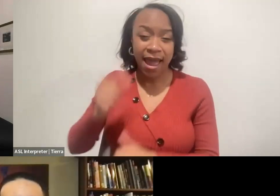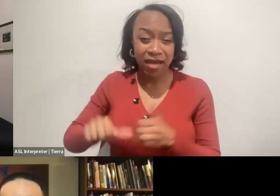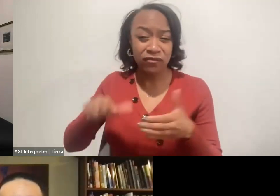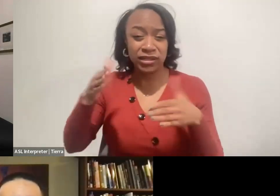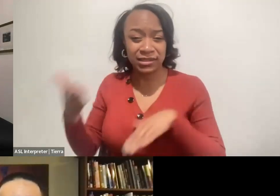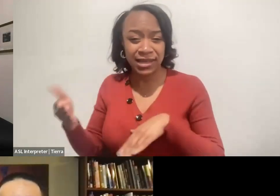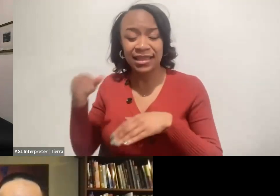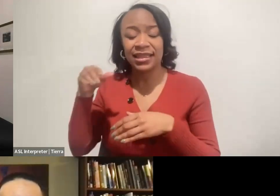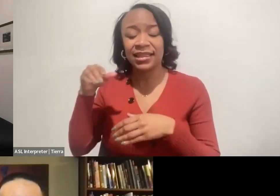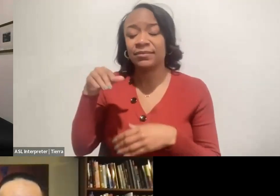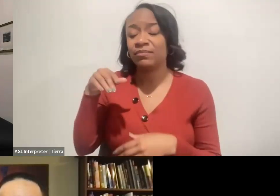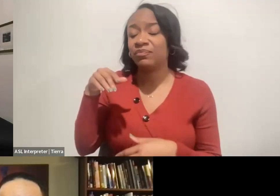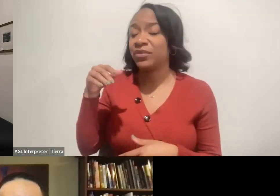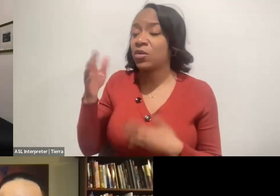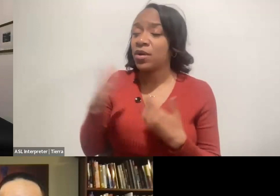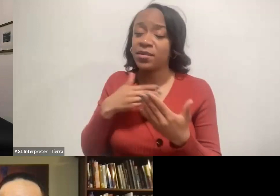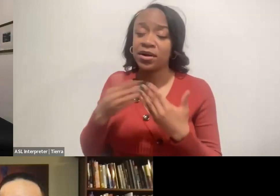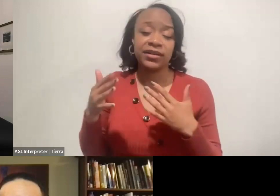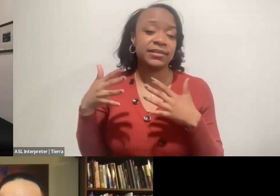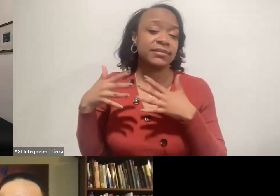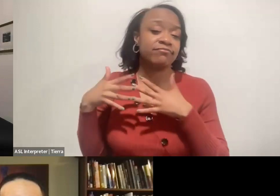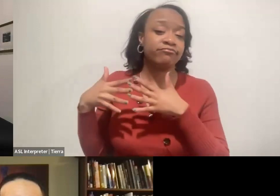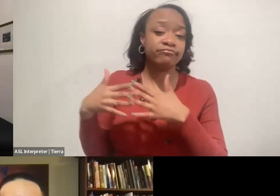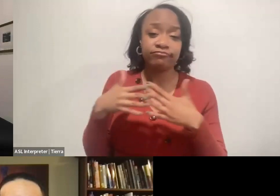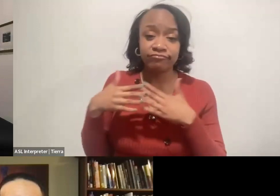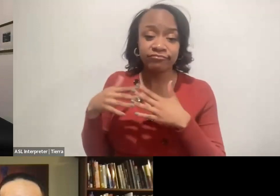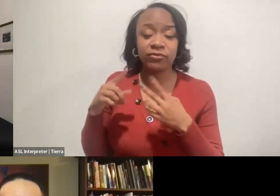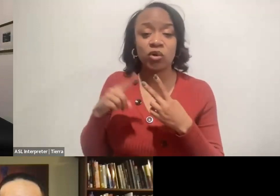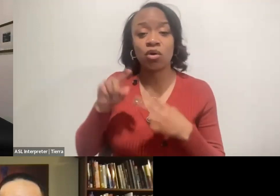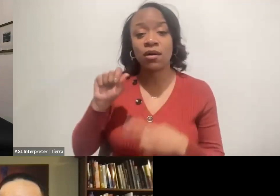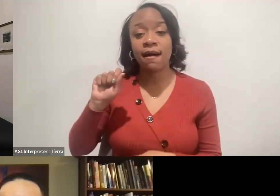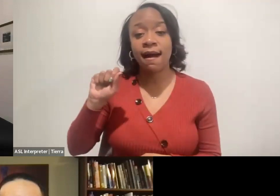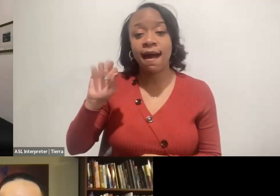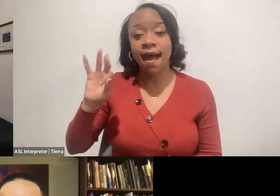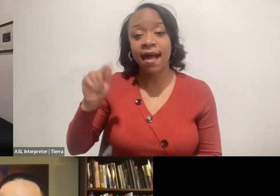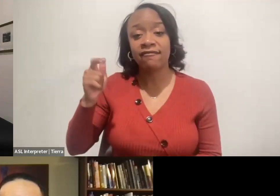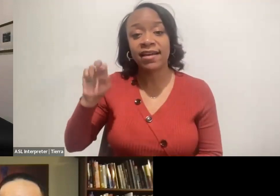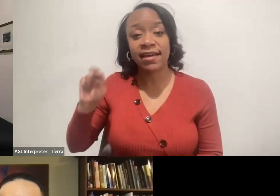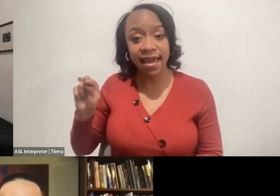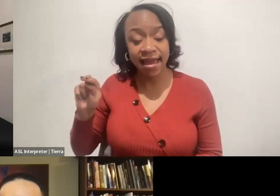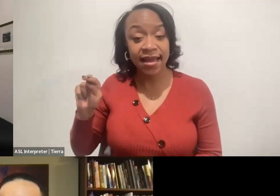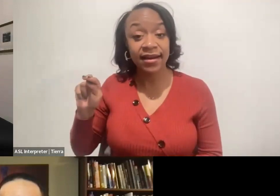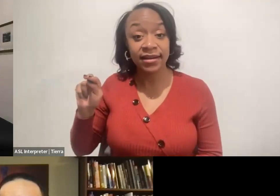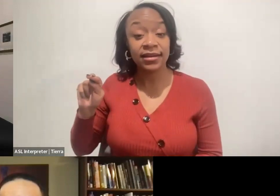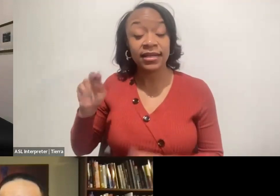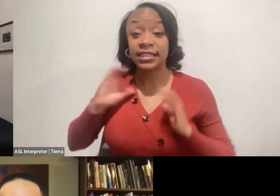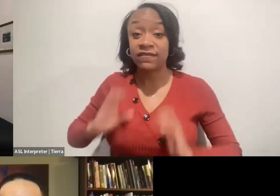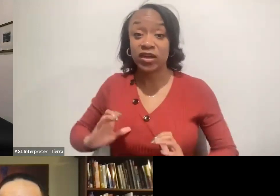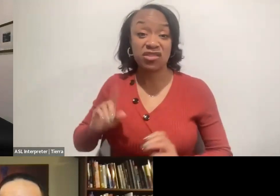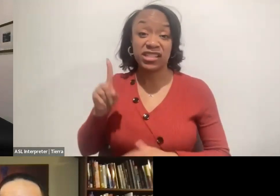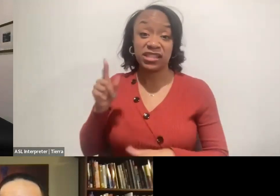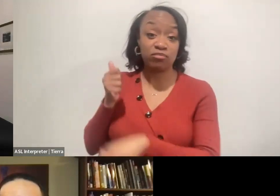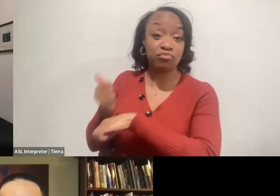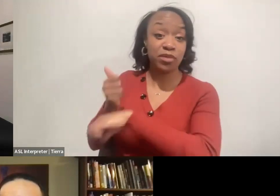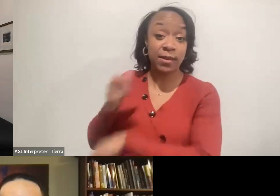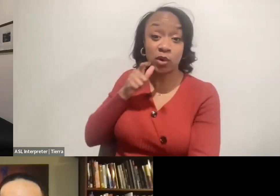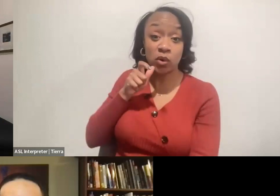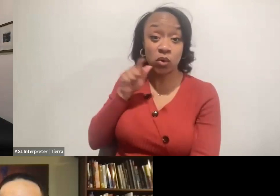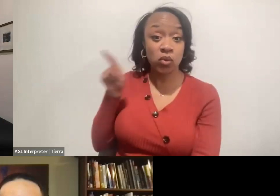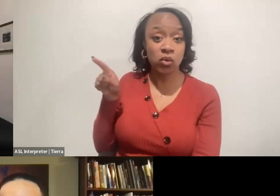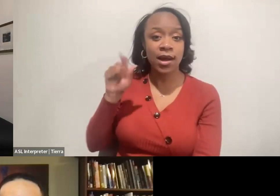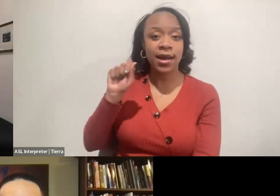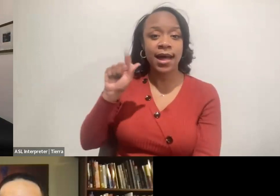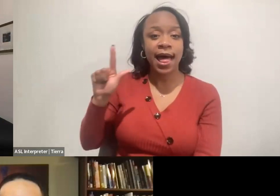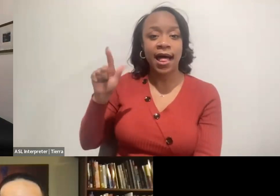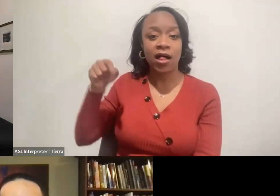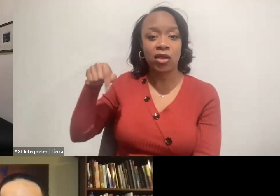it's Americans or Afghan civilians or anybody else, it's all the fault of al-Qaeda. Well, that's just a complete